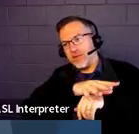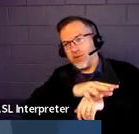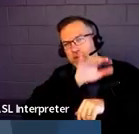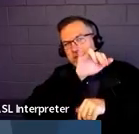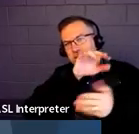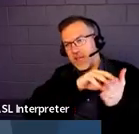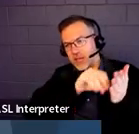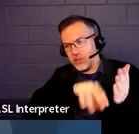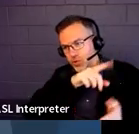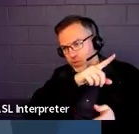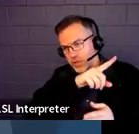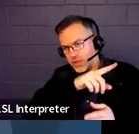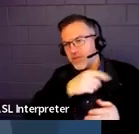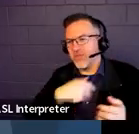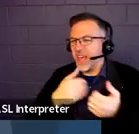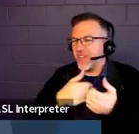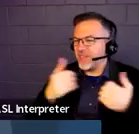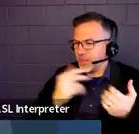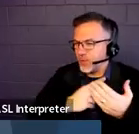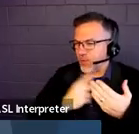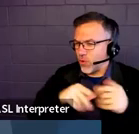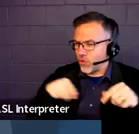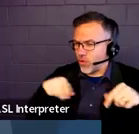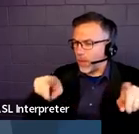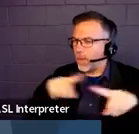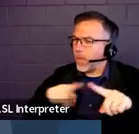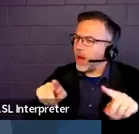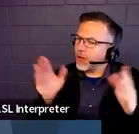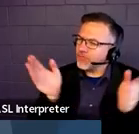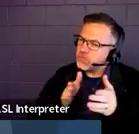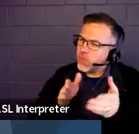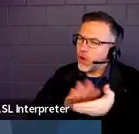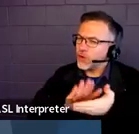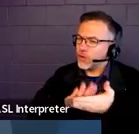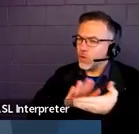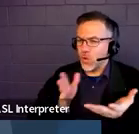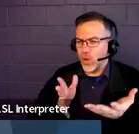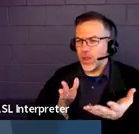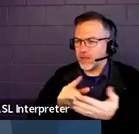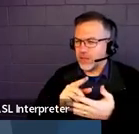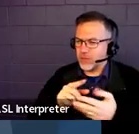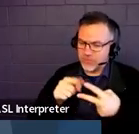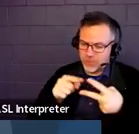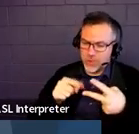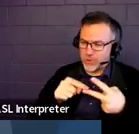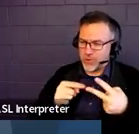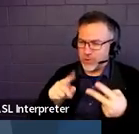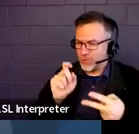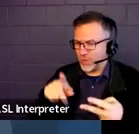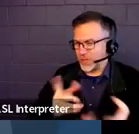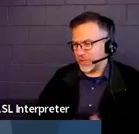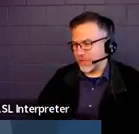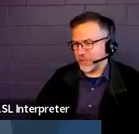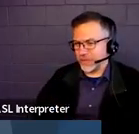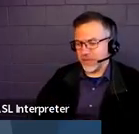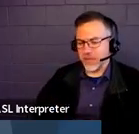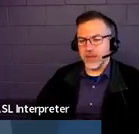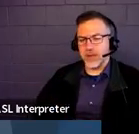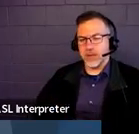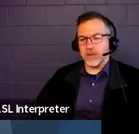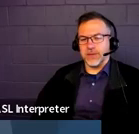separate programs. It's mm-hmm. a small school. So yes, those things are weighing on us. So this